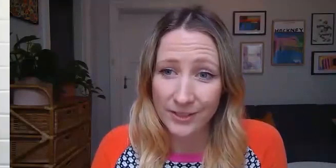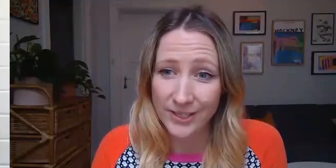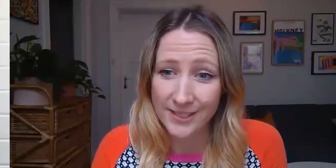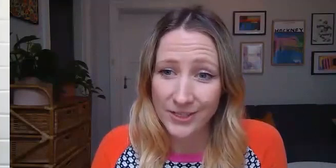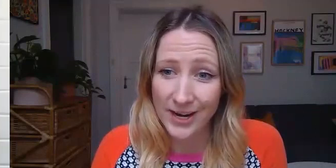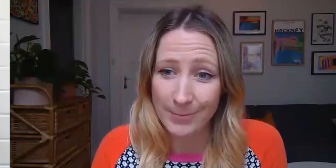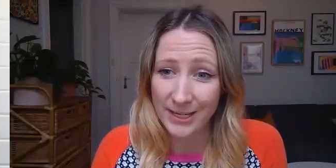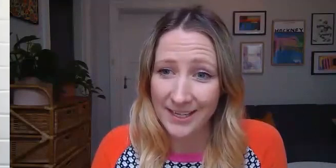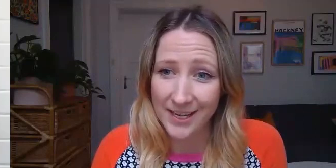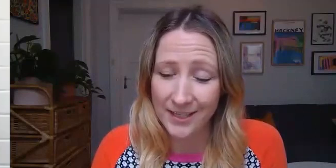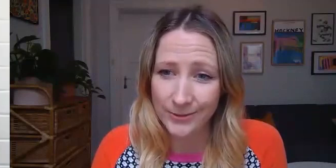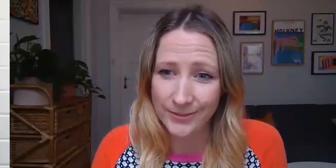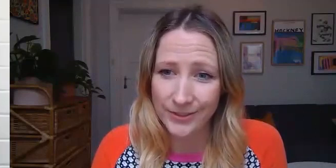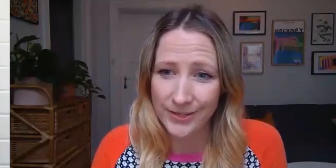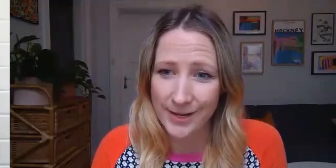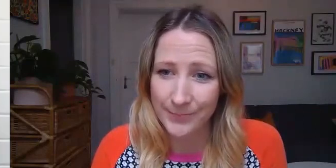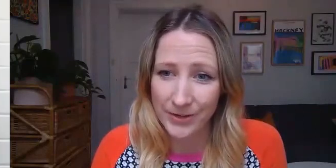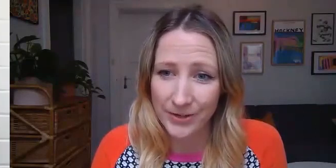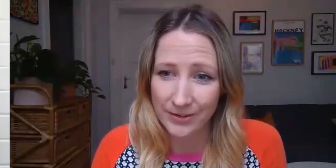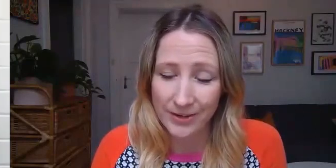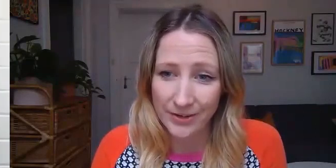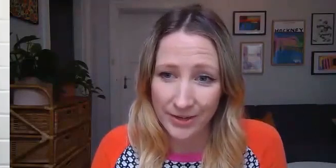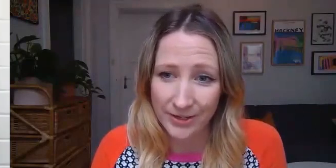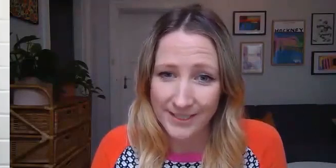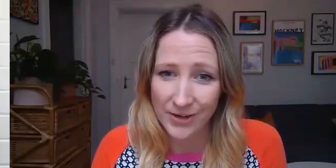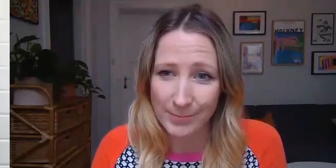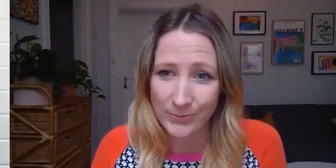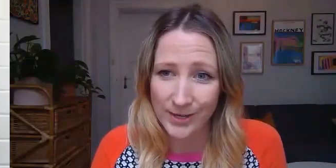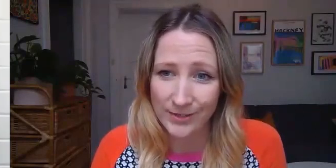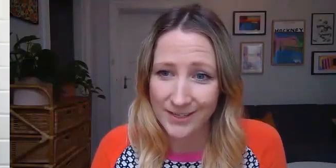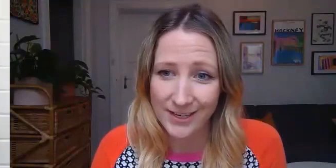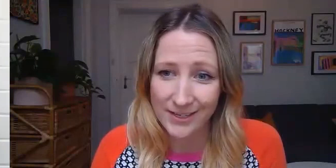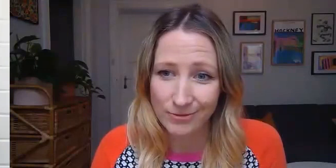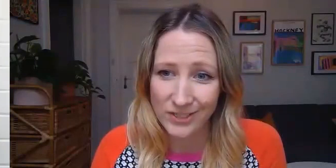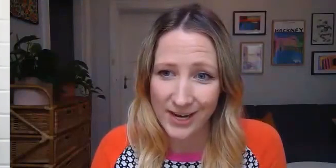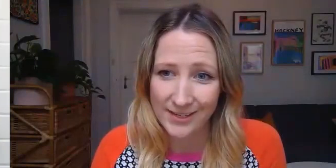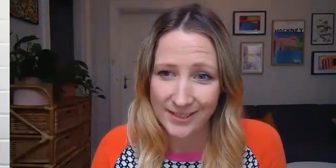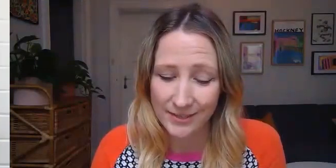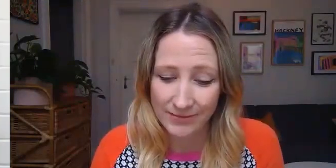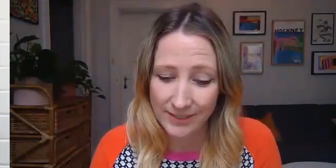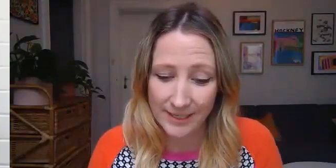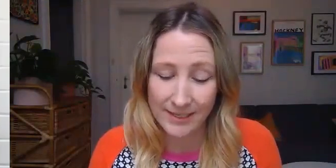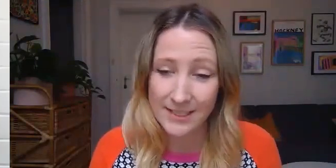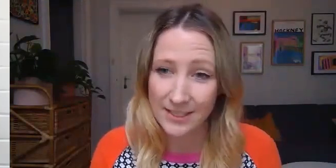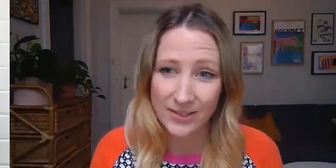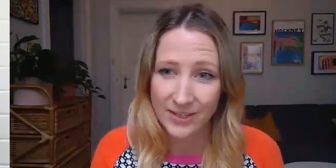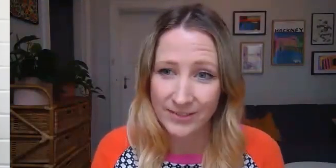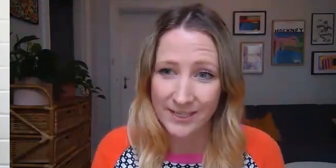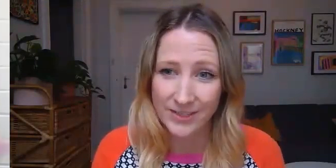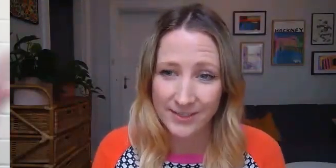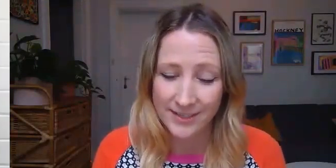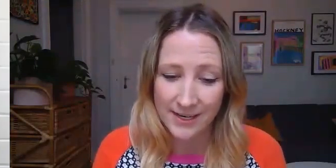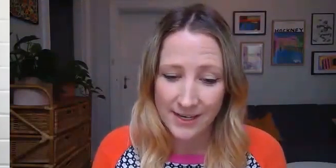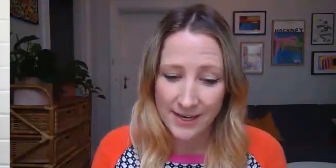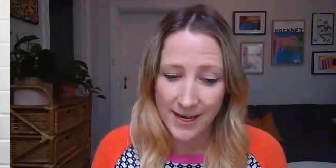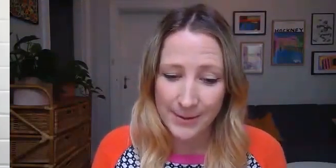of Colour on Instagram, and Lena Nahlous on her Instagram as well, and to reach out and to continue these